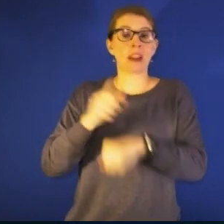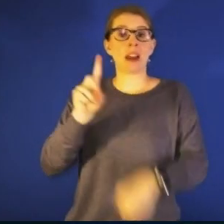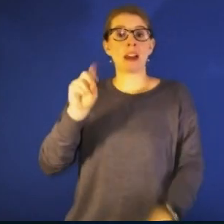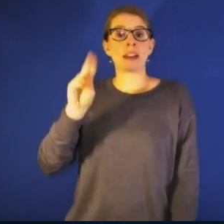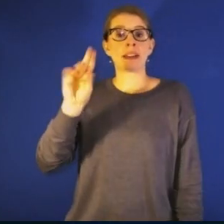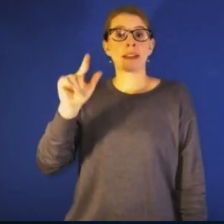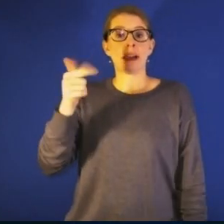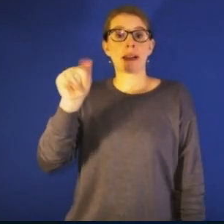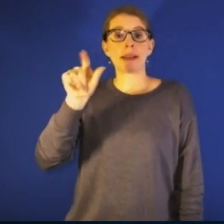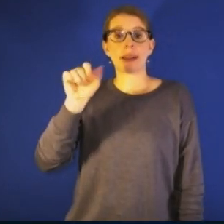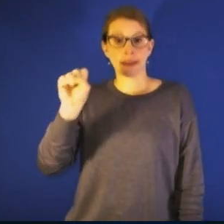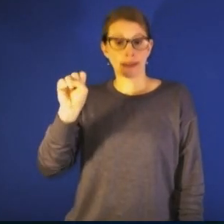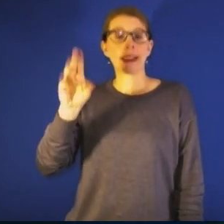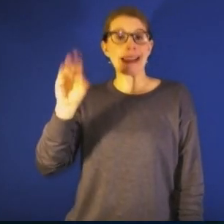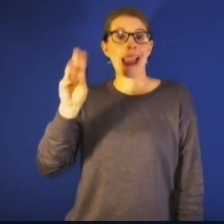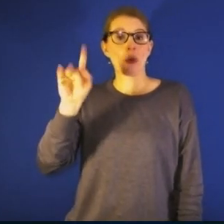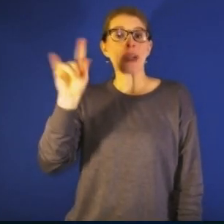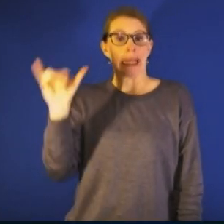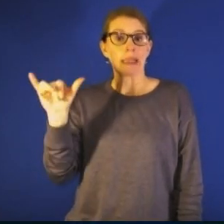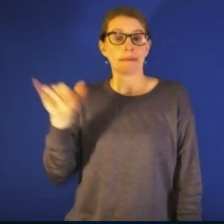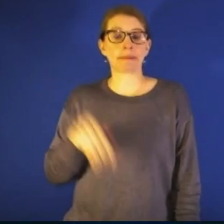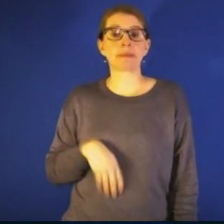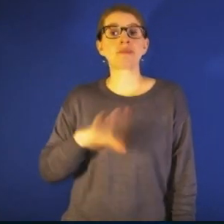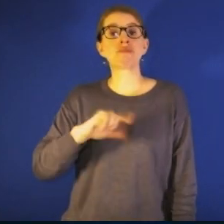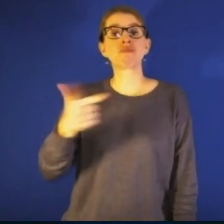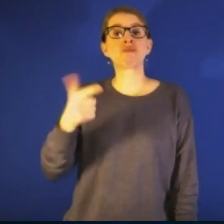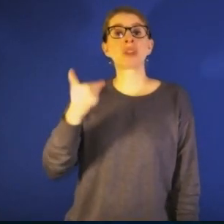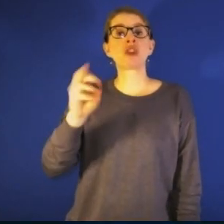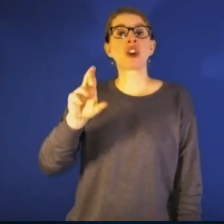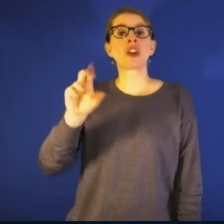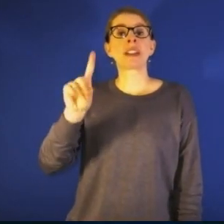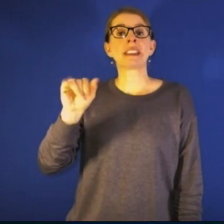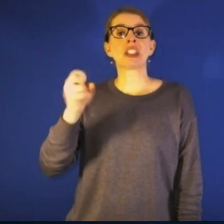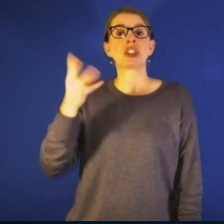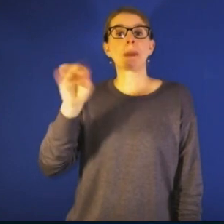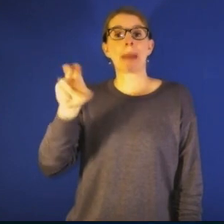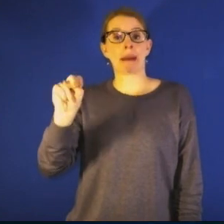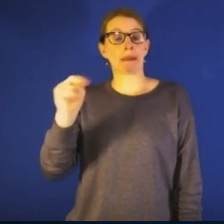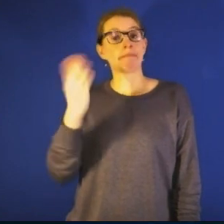Absolutely, yeah. All right, let's hear from Dr. Dishman from Stormont Vail.